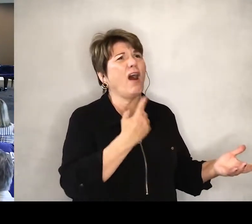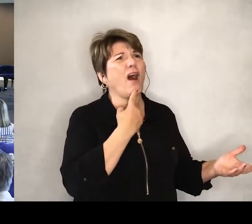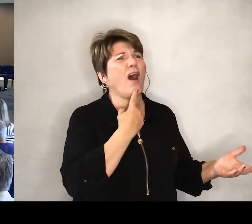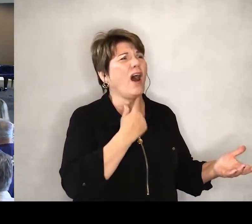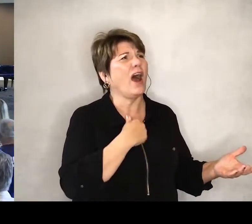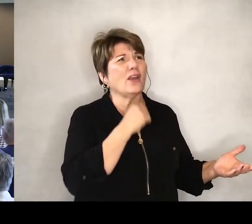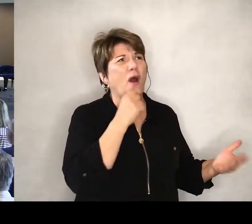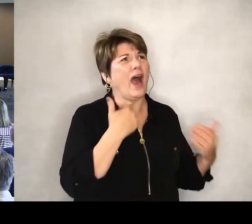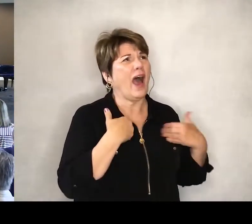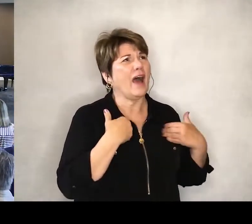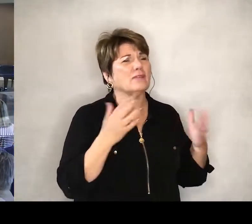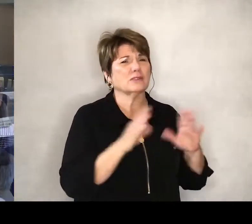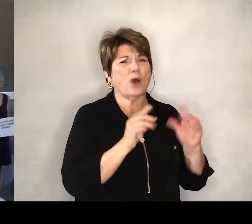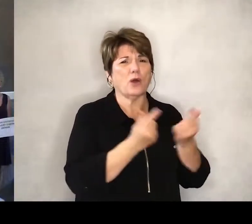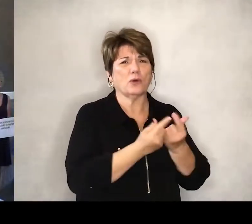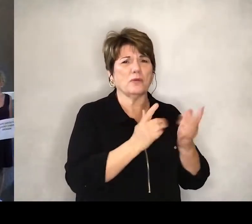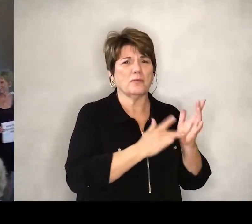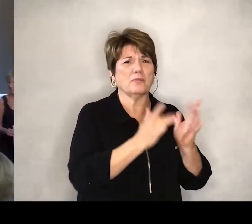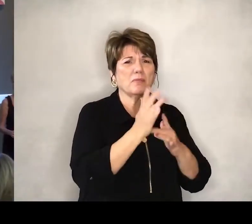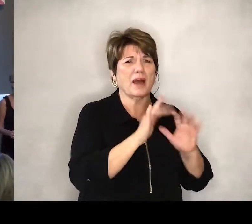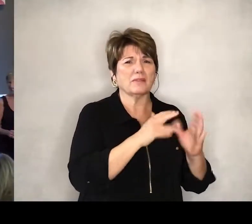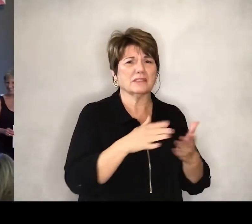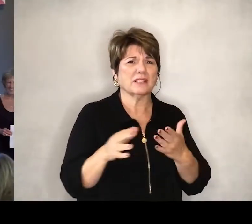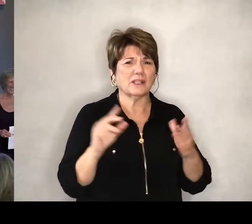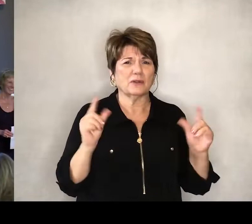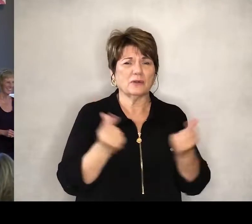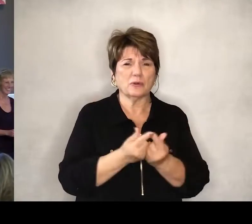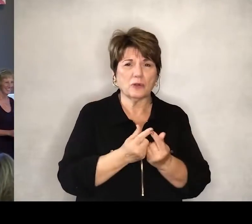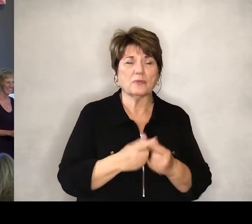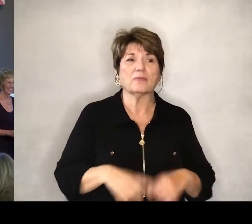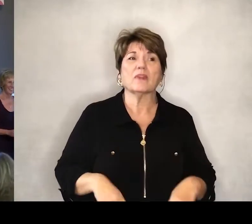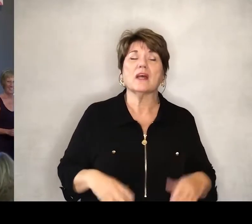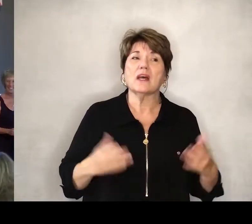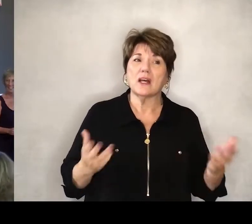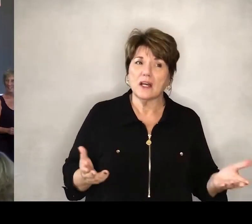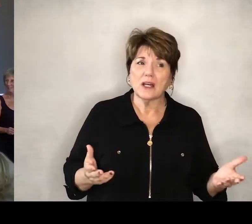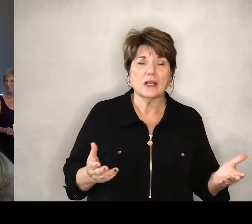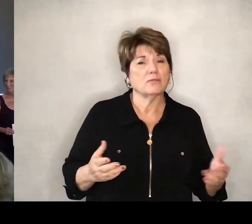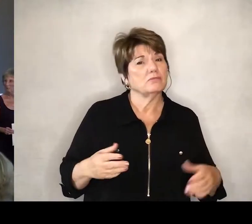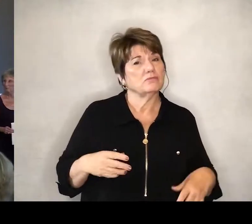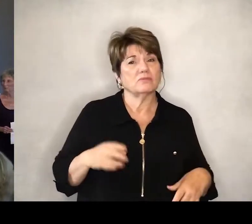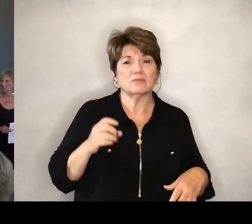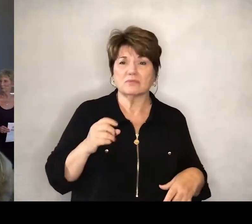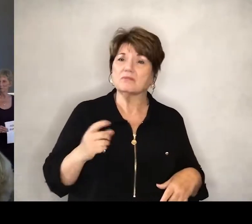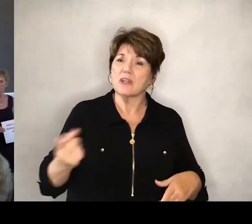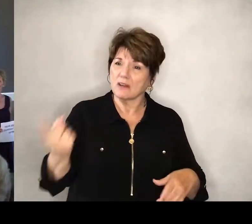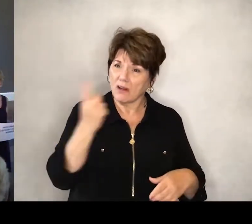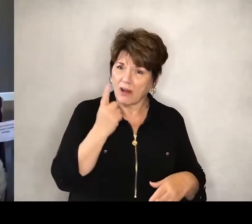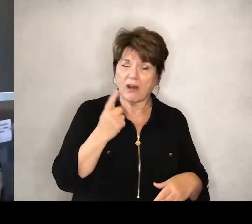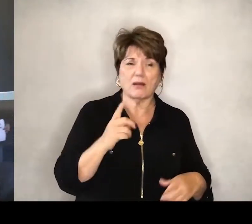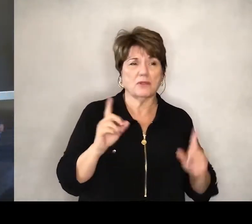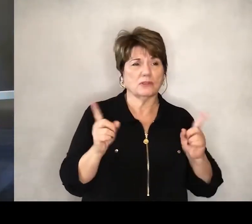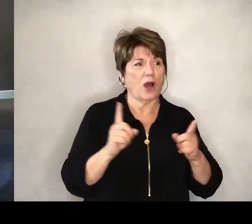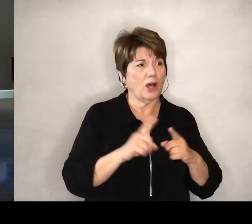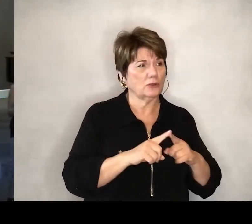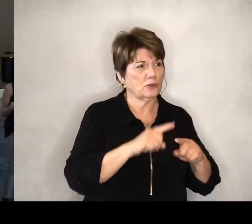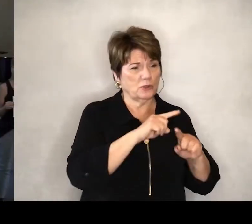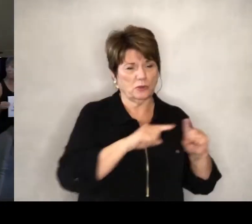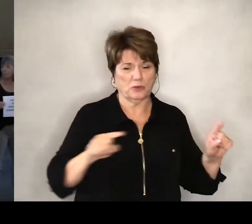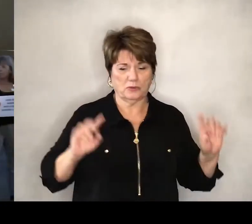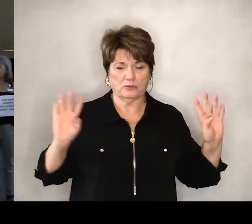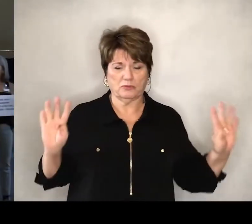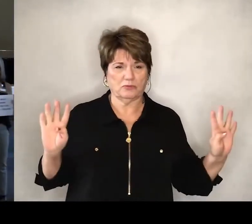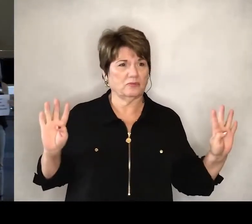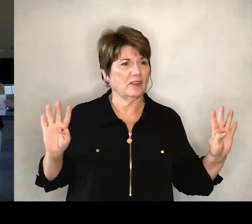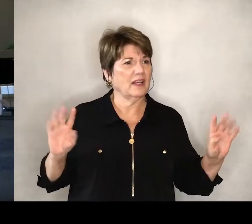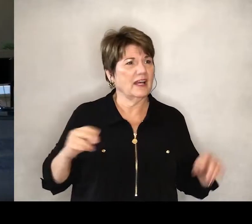have a small group, this is your chance. Right now, during the meet and greet, you can say hi to somebody, but if you're not in a small group, come forward, talk to one of these fine people, and